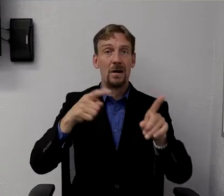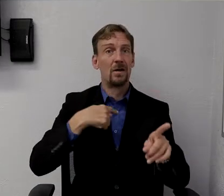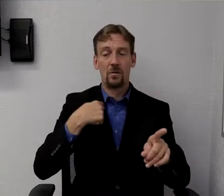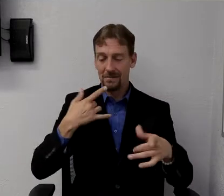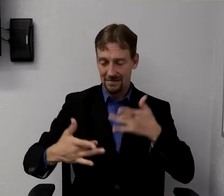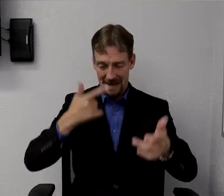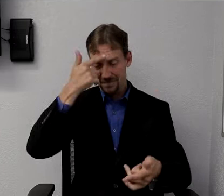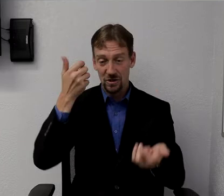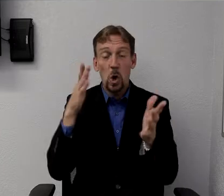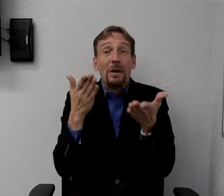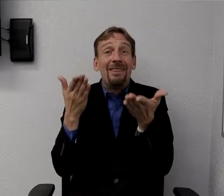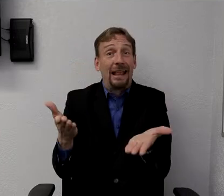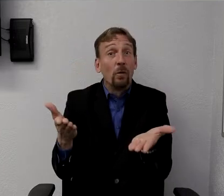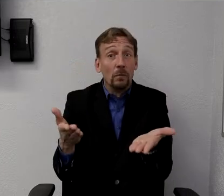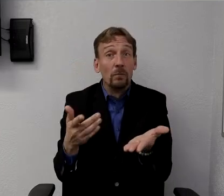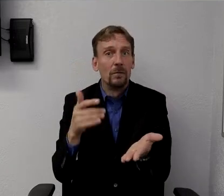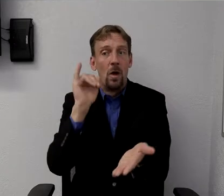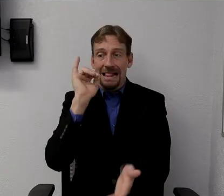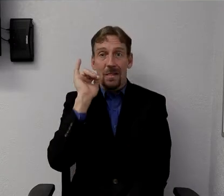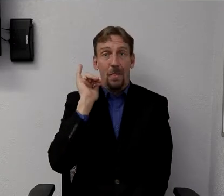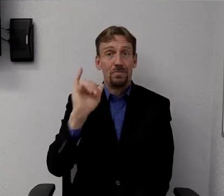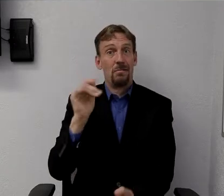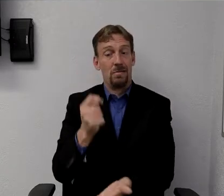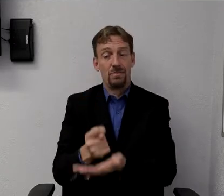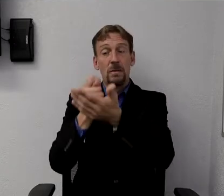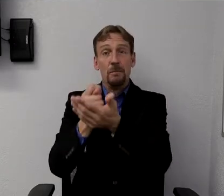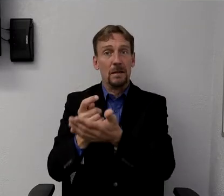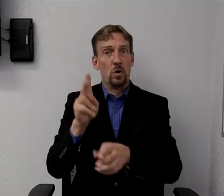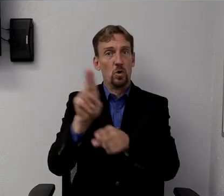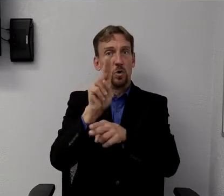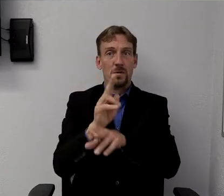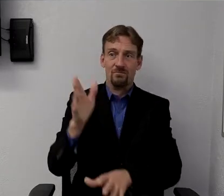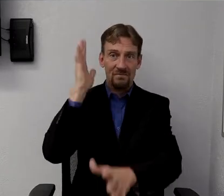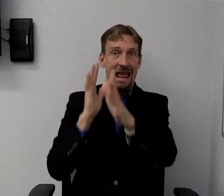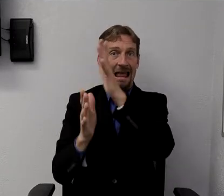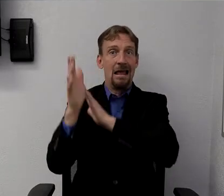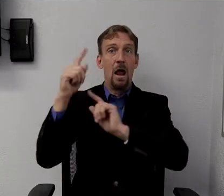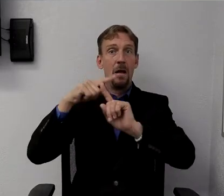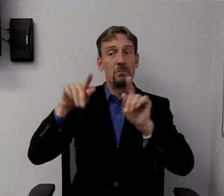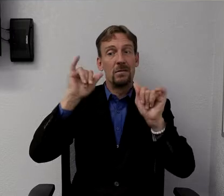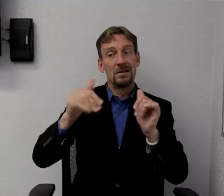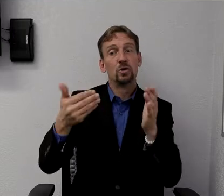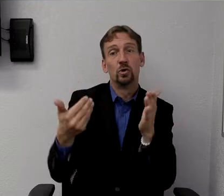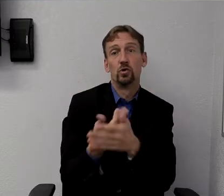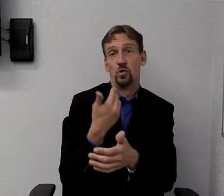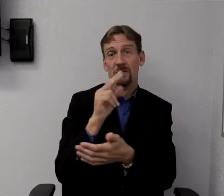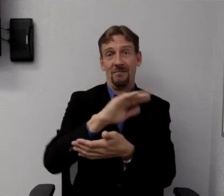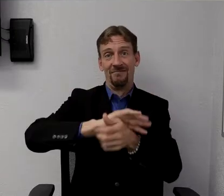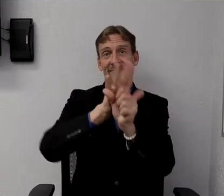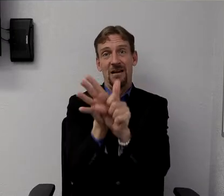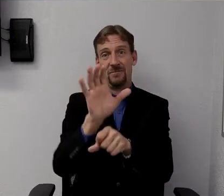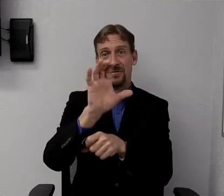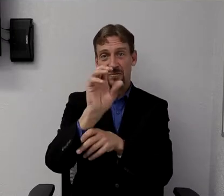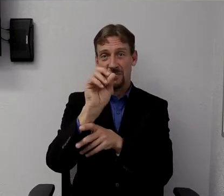exists. And this type of therapy has been used in the past, but obviously this is a new virus, so